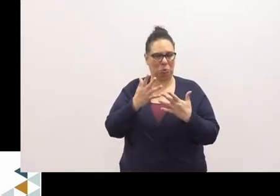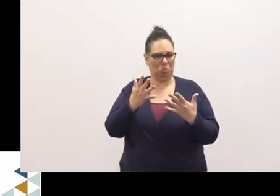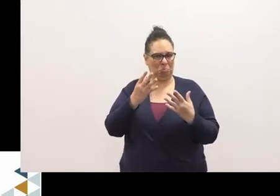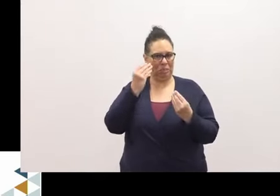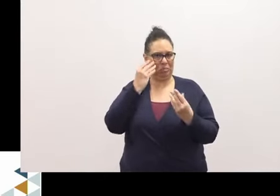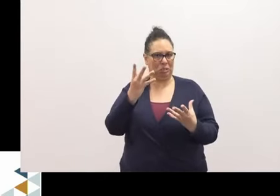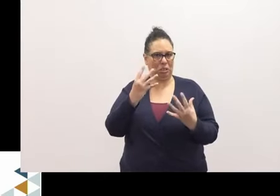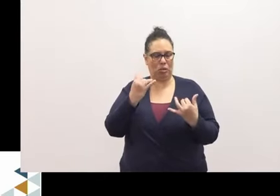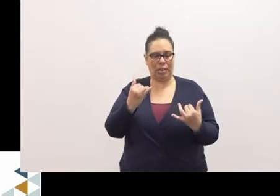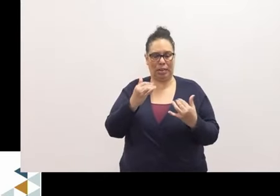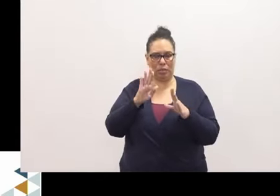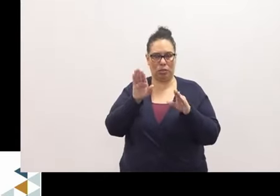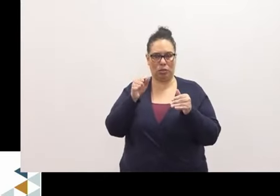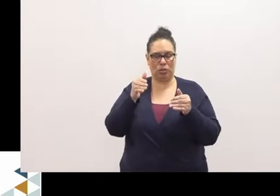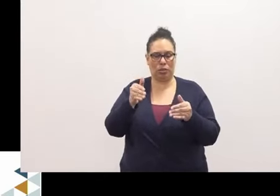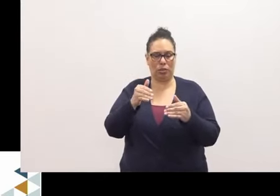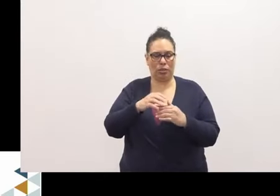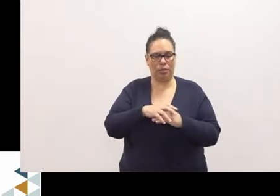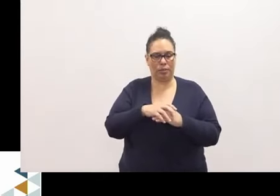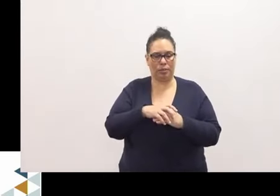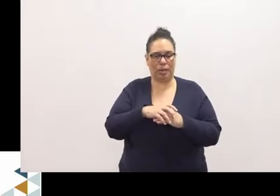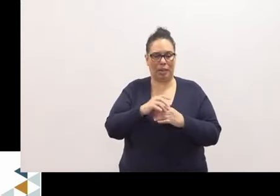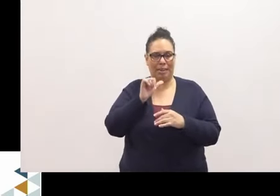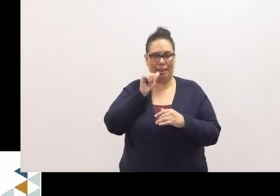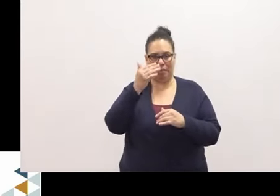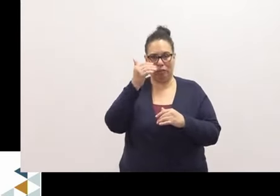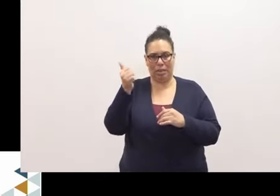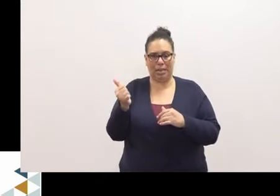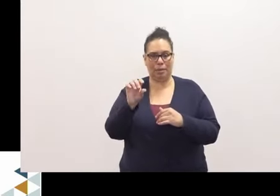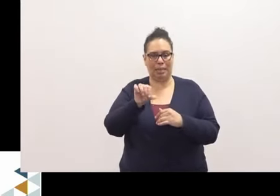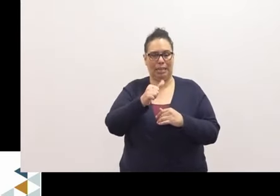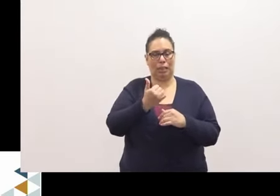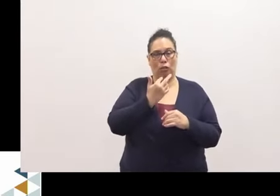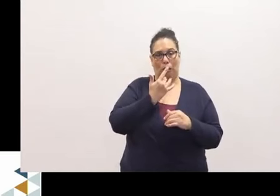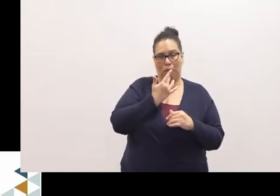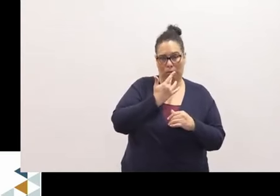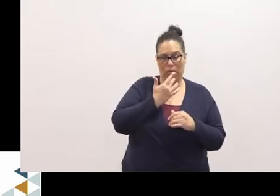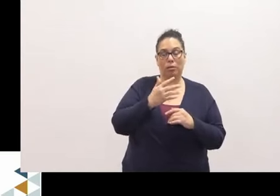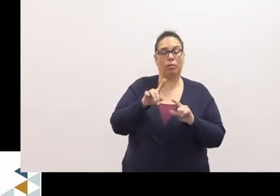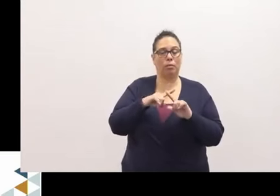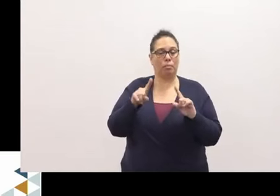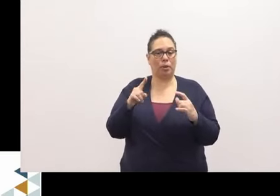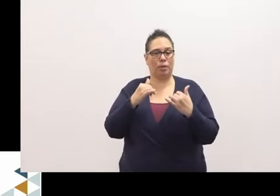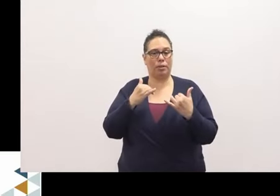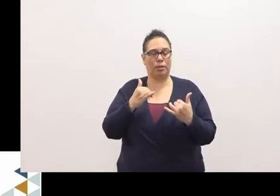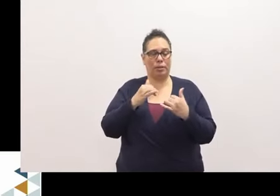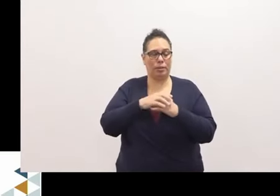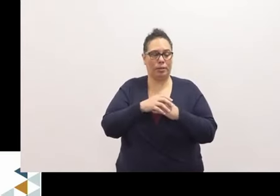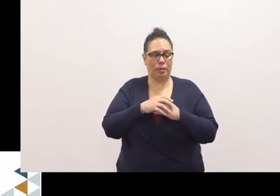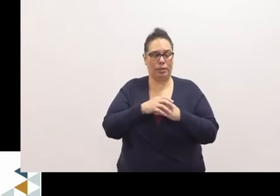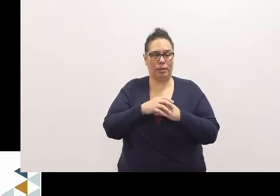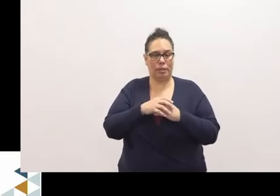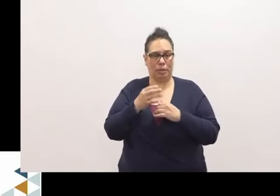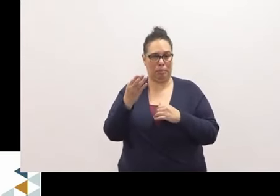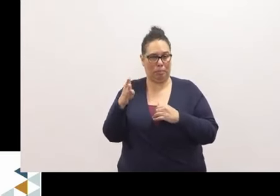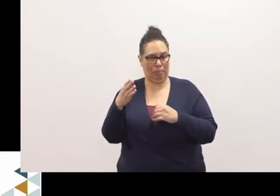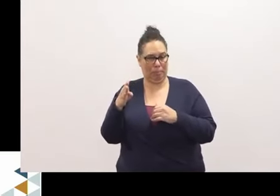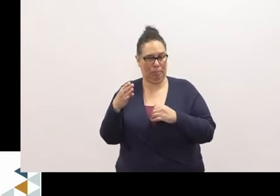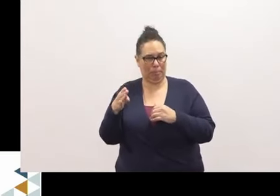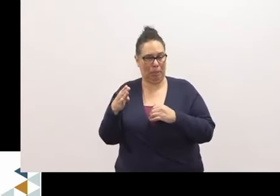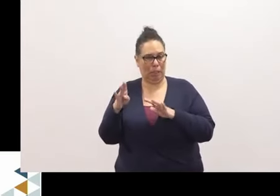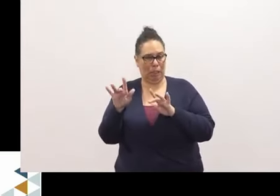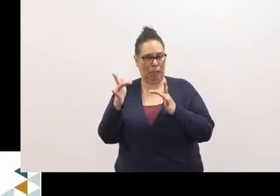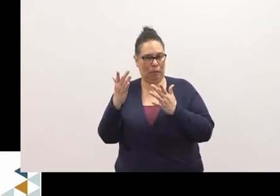to hone in on those colors. Now, not forgetting about the other colors, but right now our teal colors